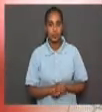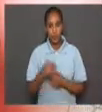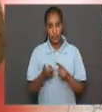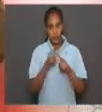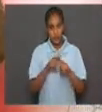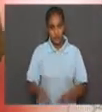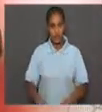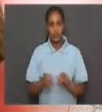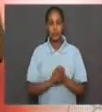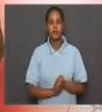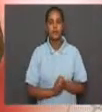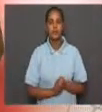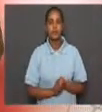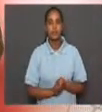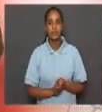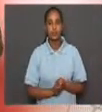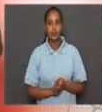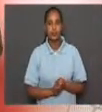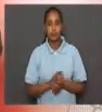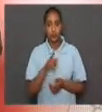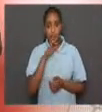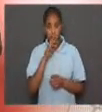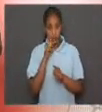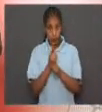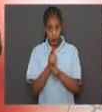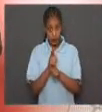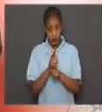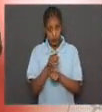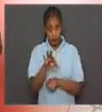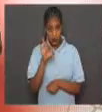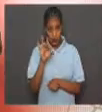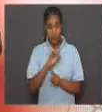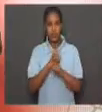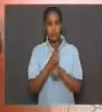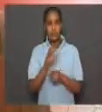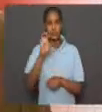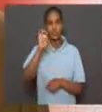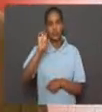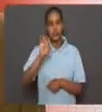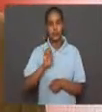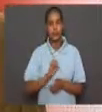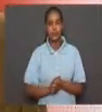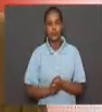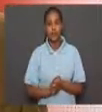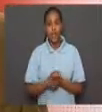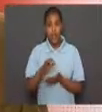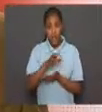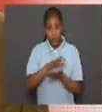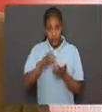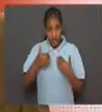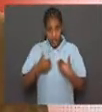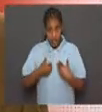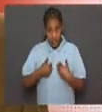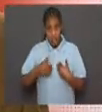Welcome back, students. You were correct to pick answer E. Alloys